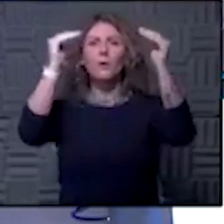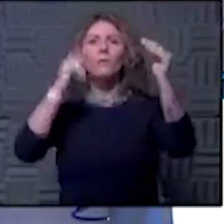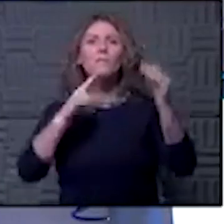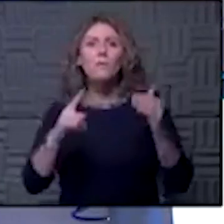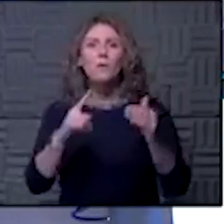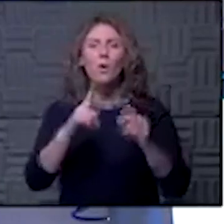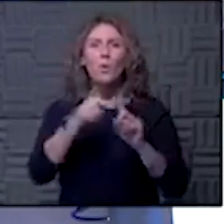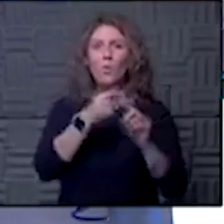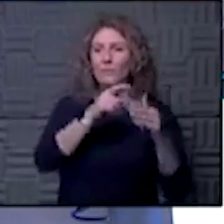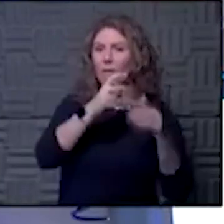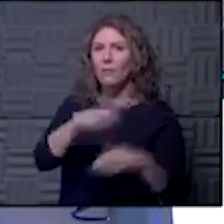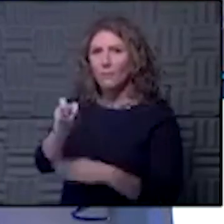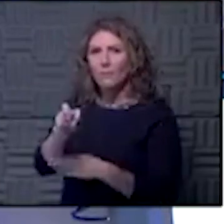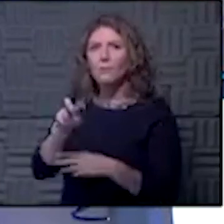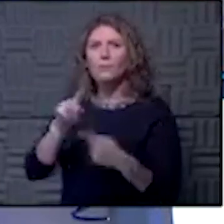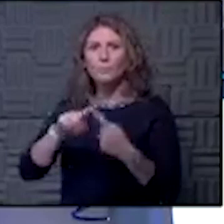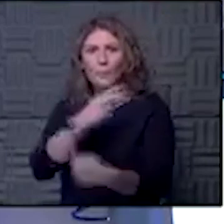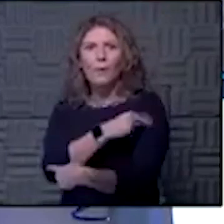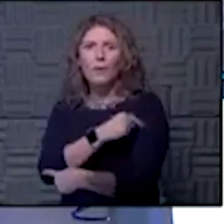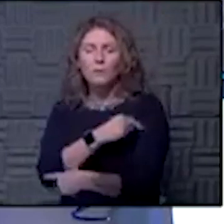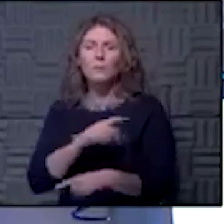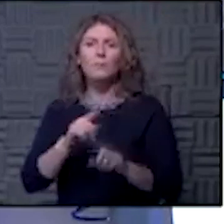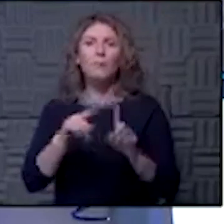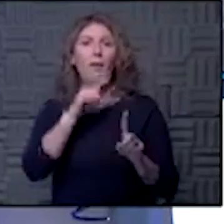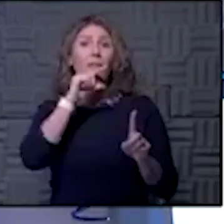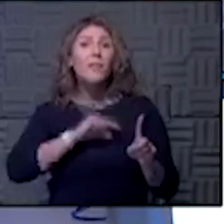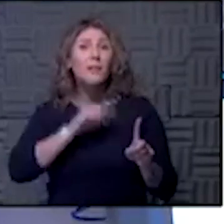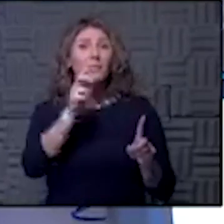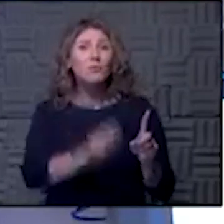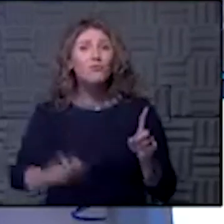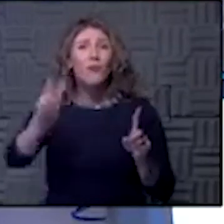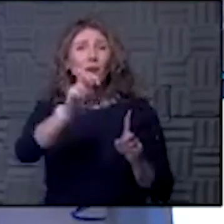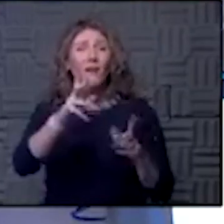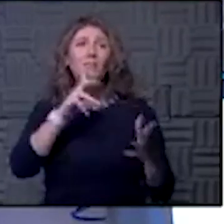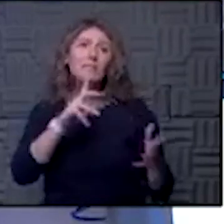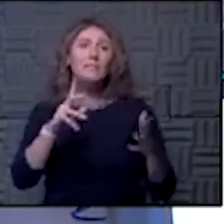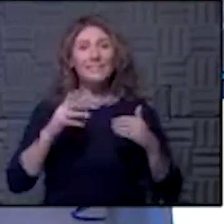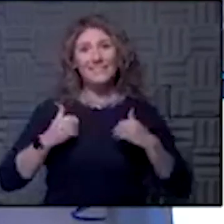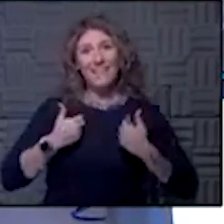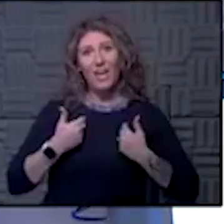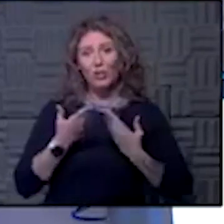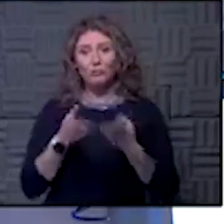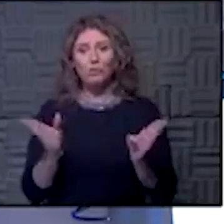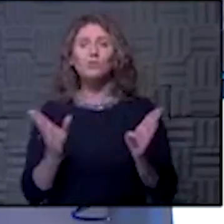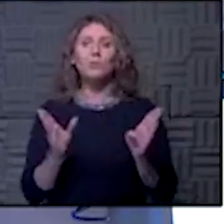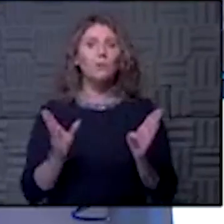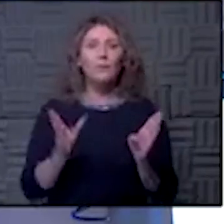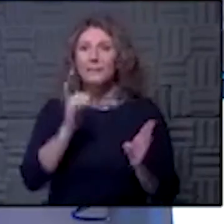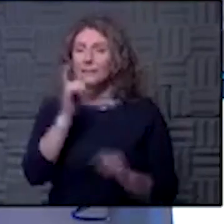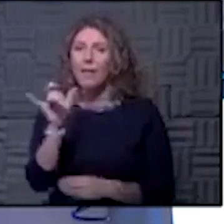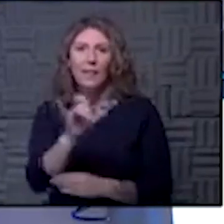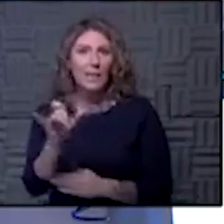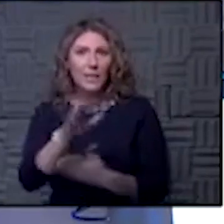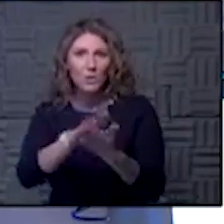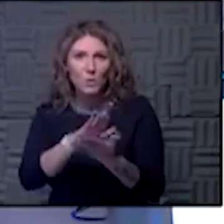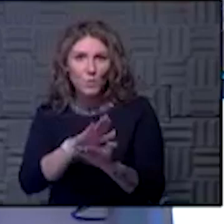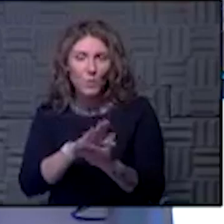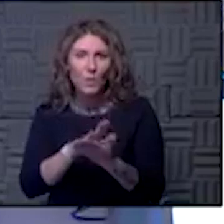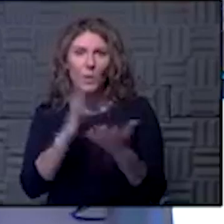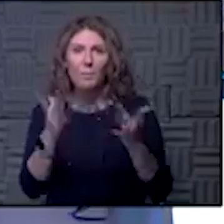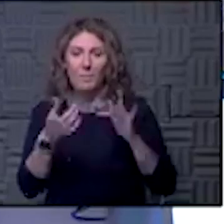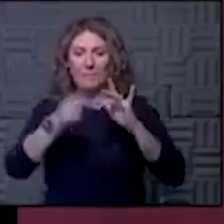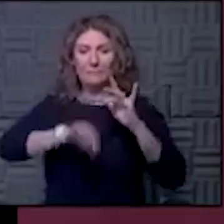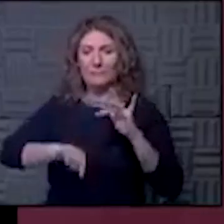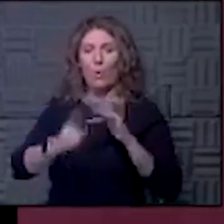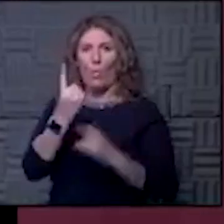tend to come into the hospital. But I think Thanksgiving travel, while being younger in general, normal isn't like school. So we may skip